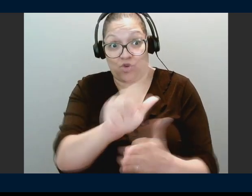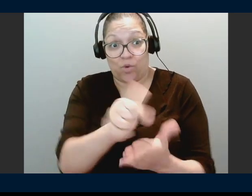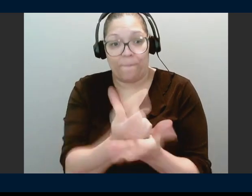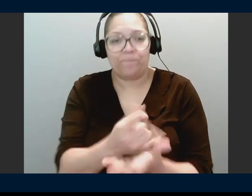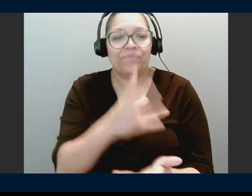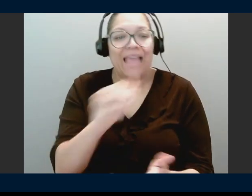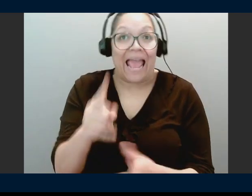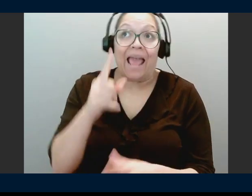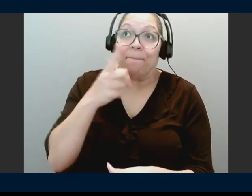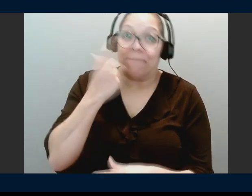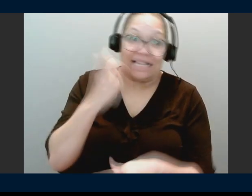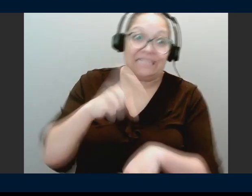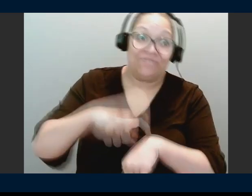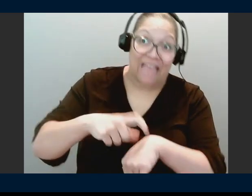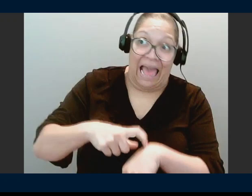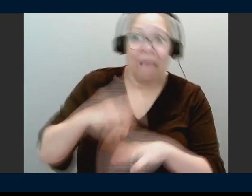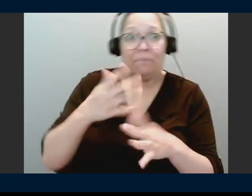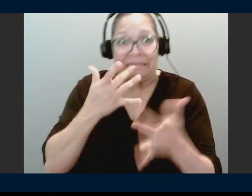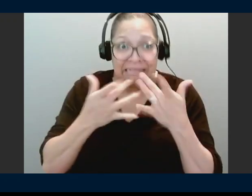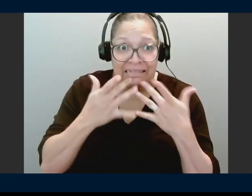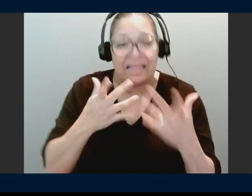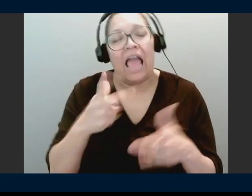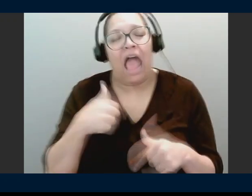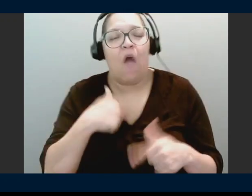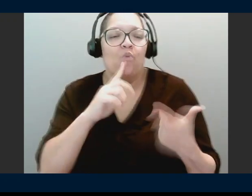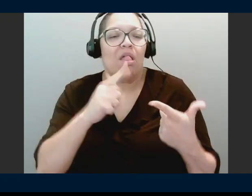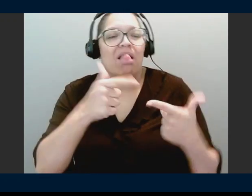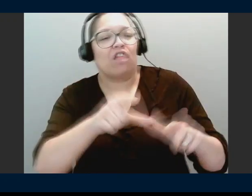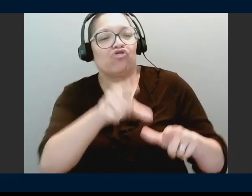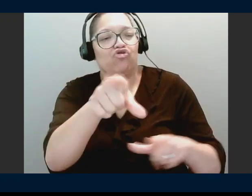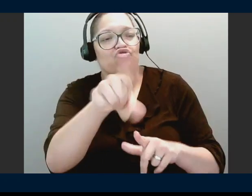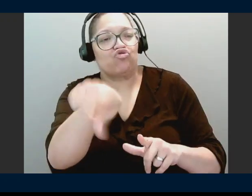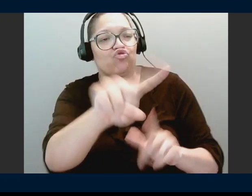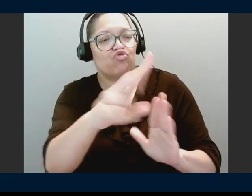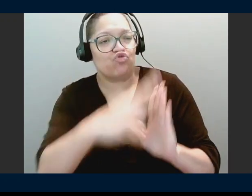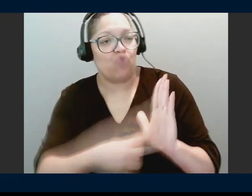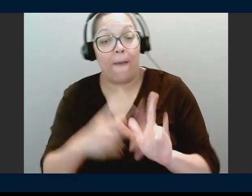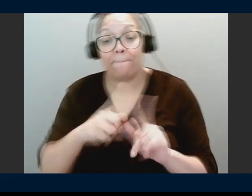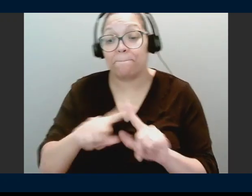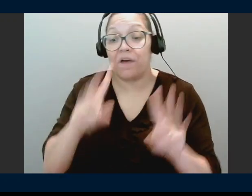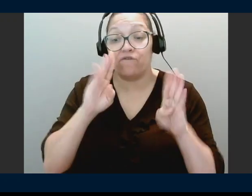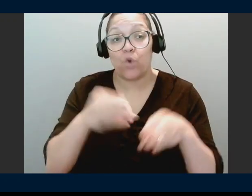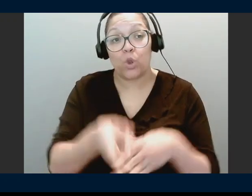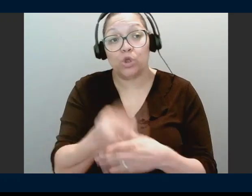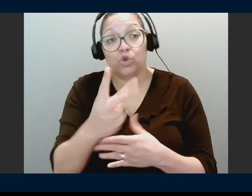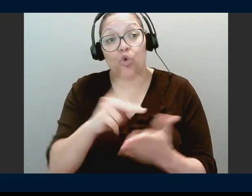I'm not going to go through them. I'll let you read about them on your own. Now, focusing on just the 2 programs that I've talked